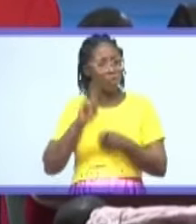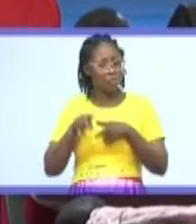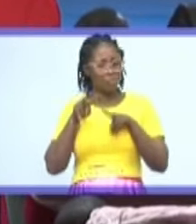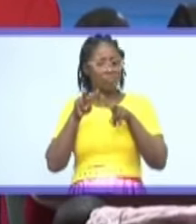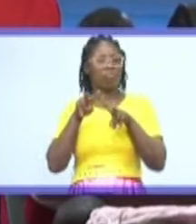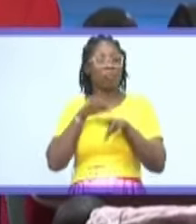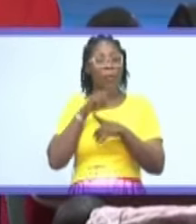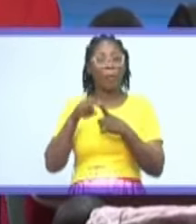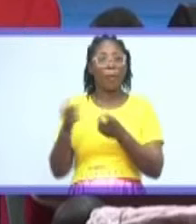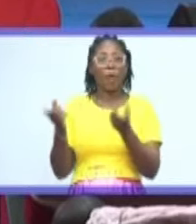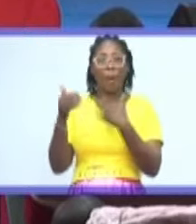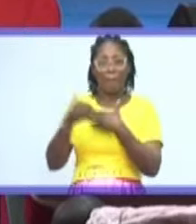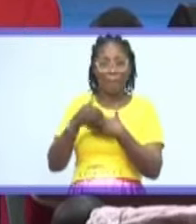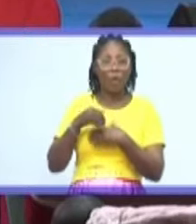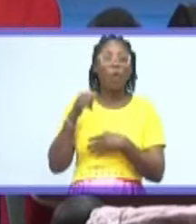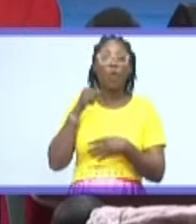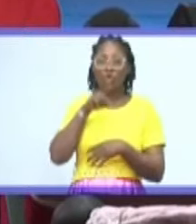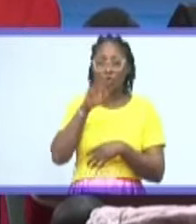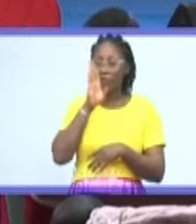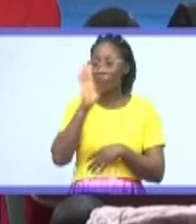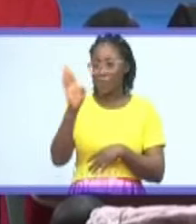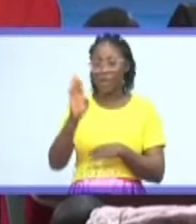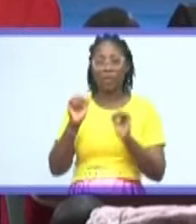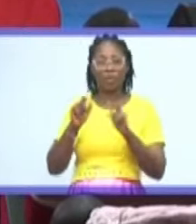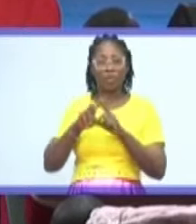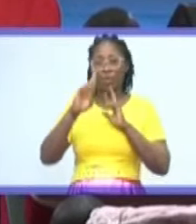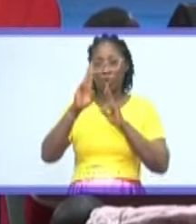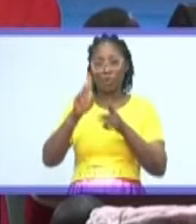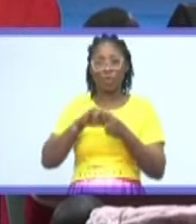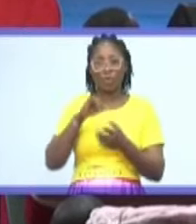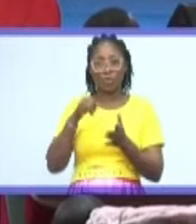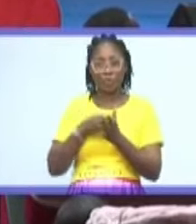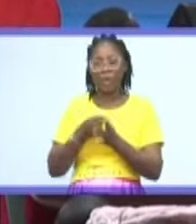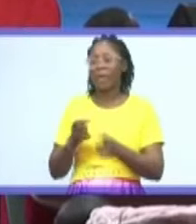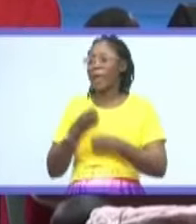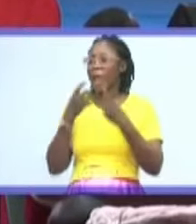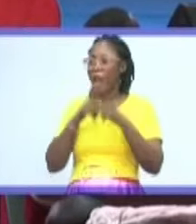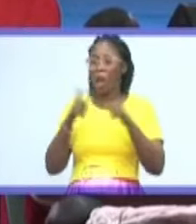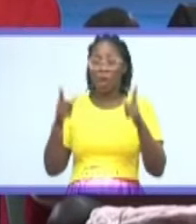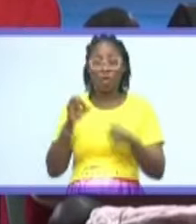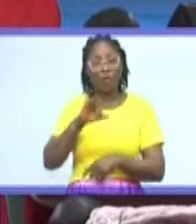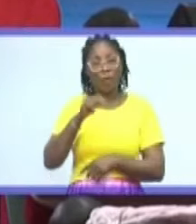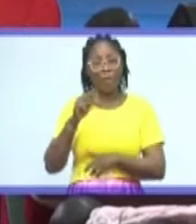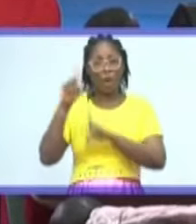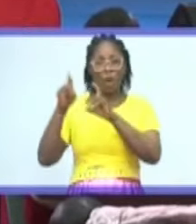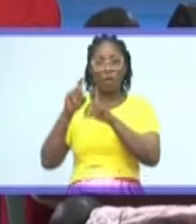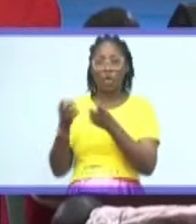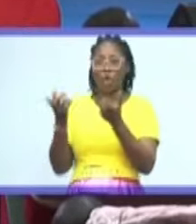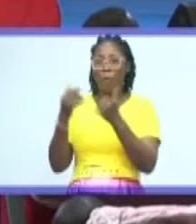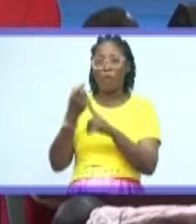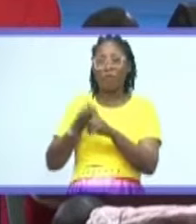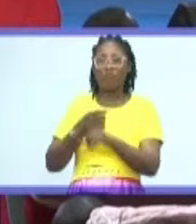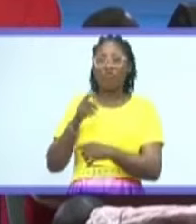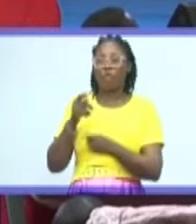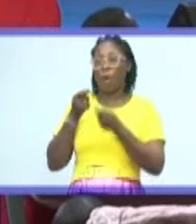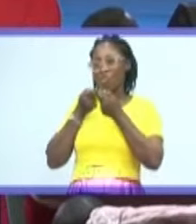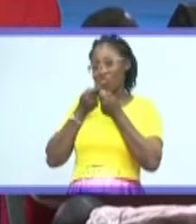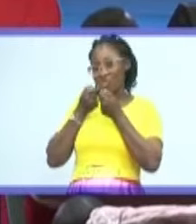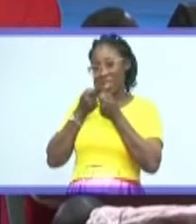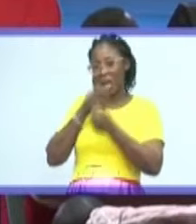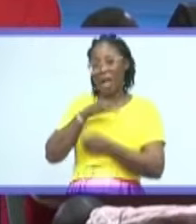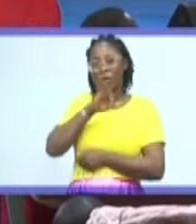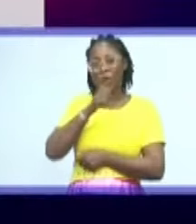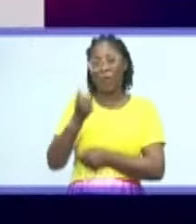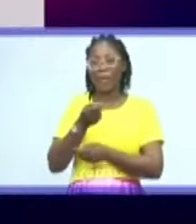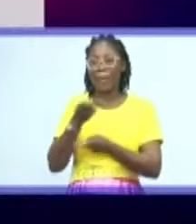But when we come back from the break, you'll be able to respond to this question. There are several other questions also on Twitter and several other platforms